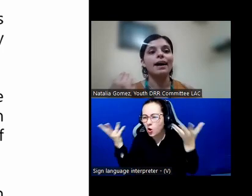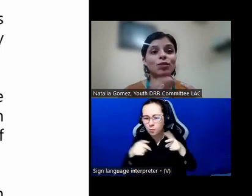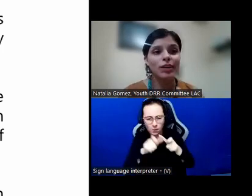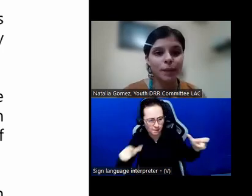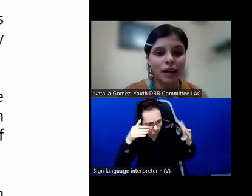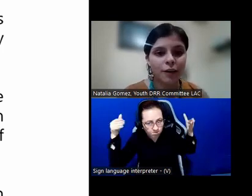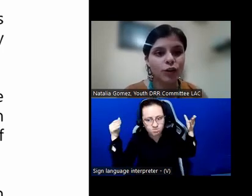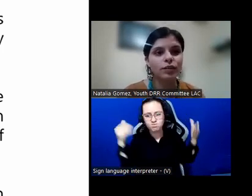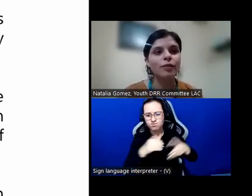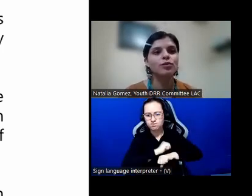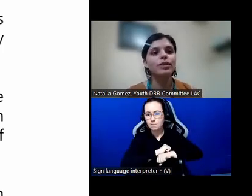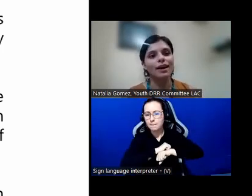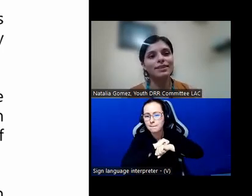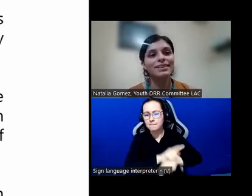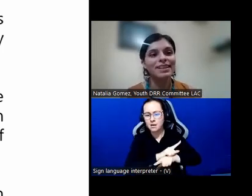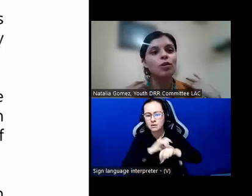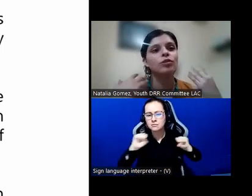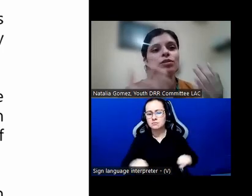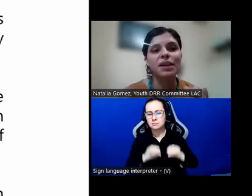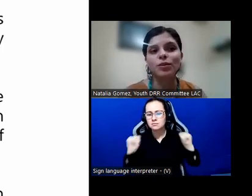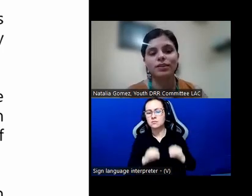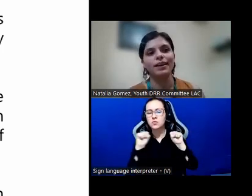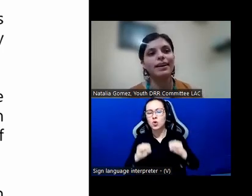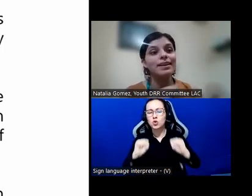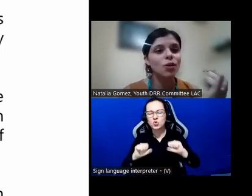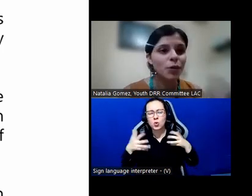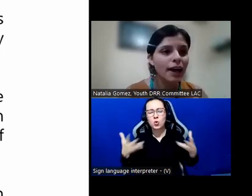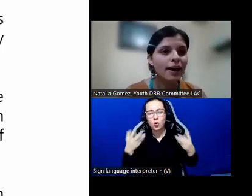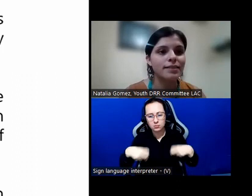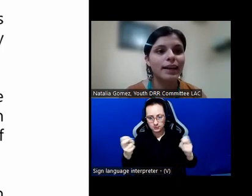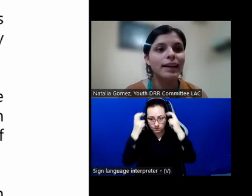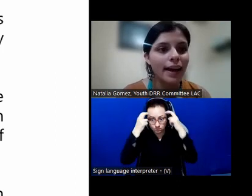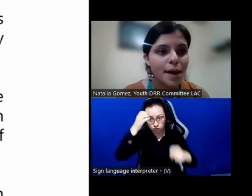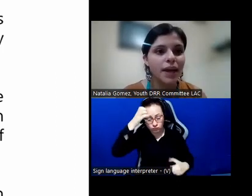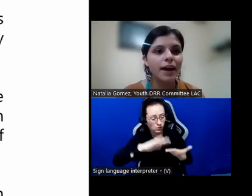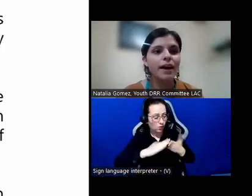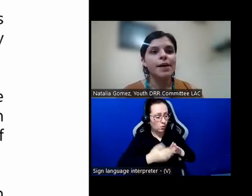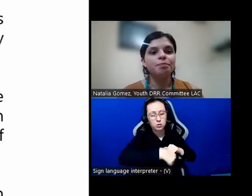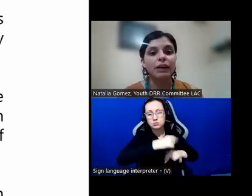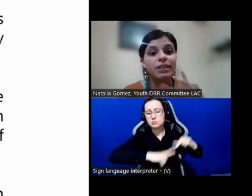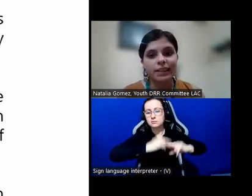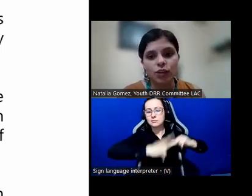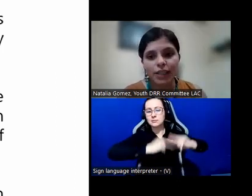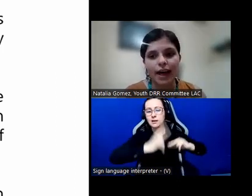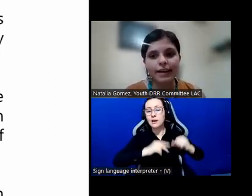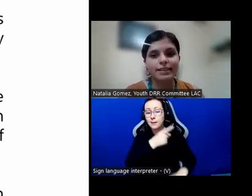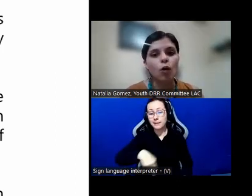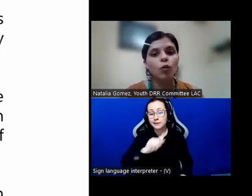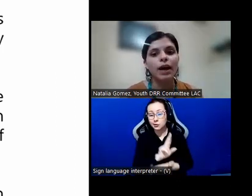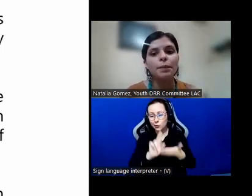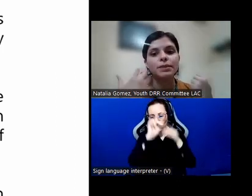to early warning systems and actions for DRR and the knowledge generated in communities, in